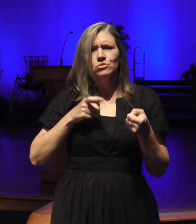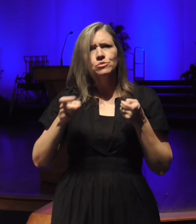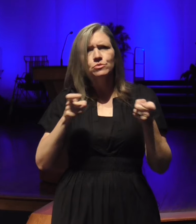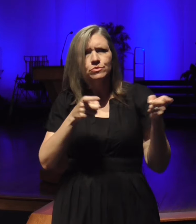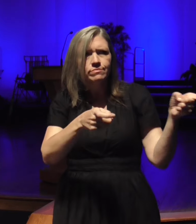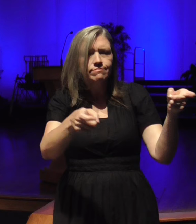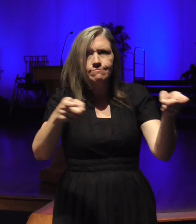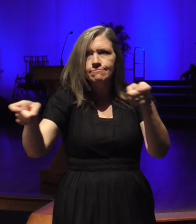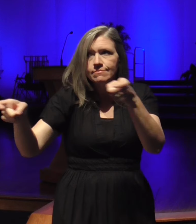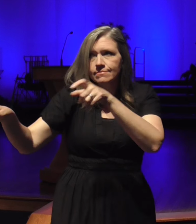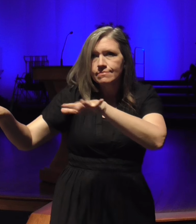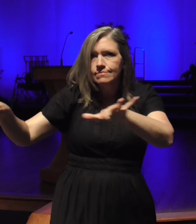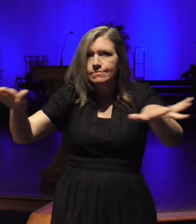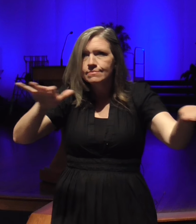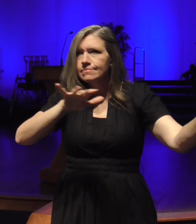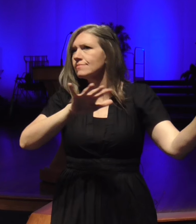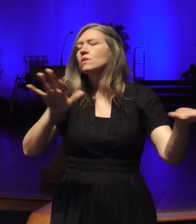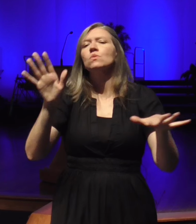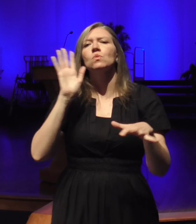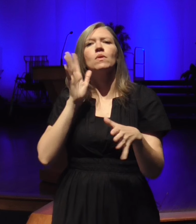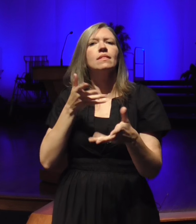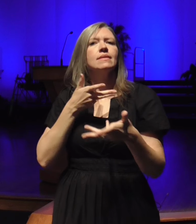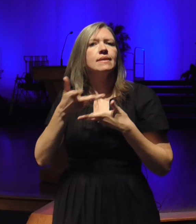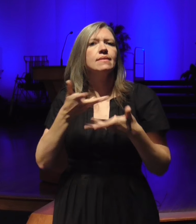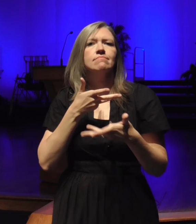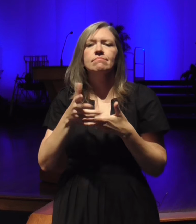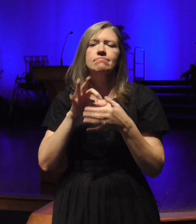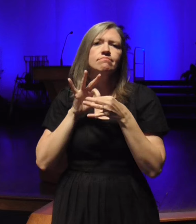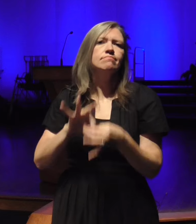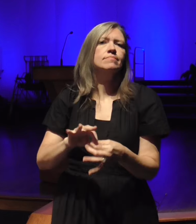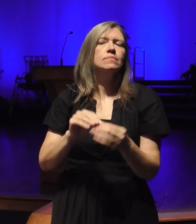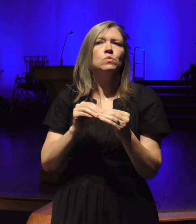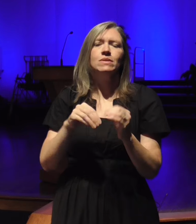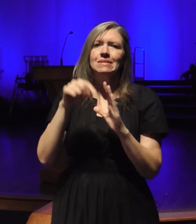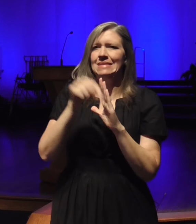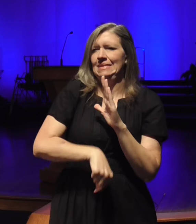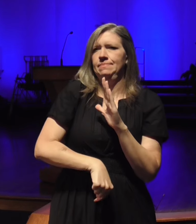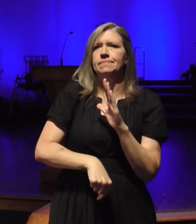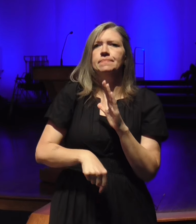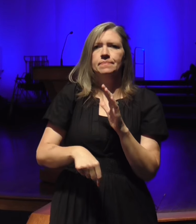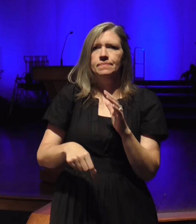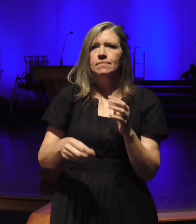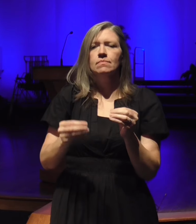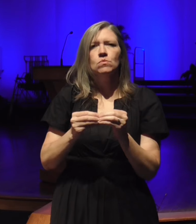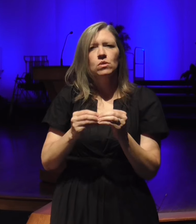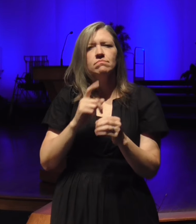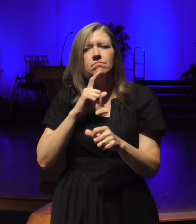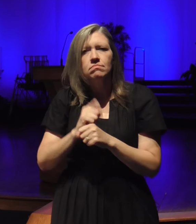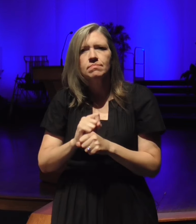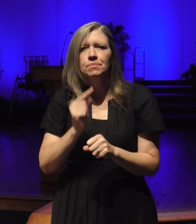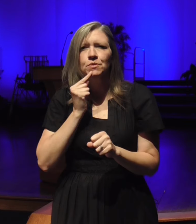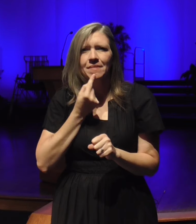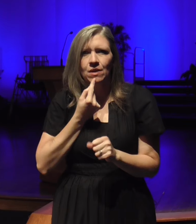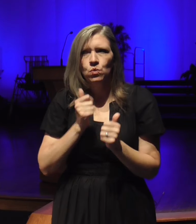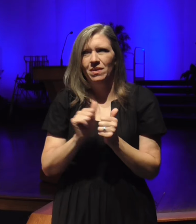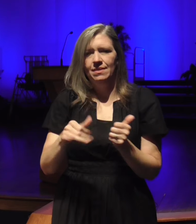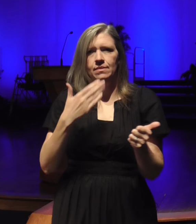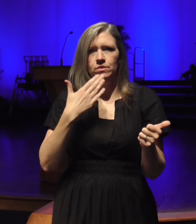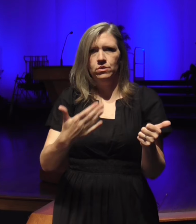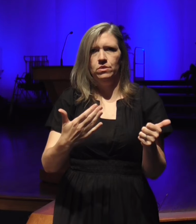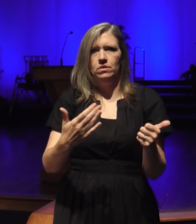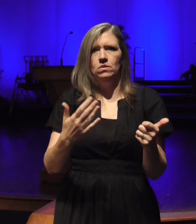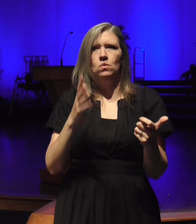to allow the kingdom of good within us to govern all that is around us, we will